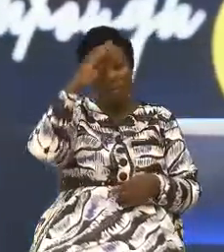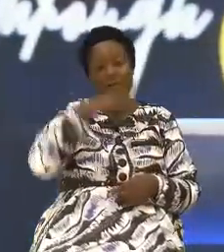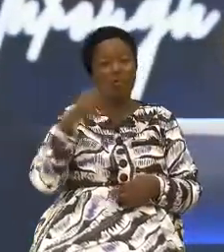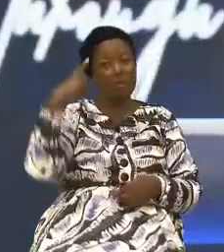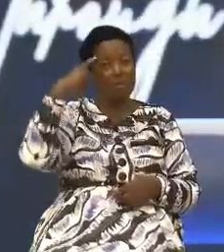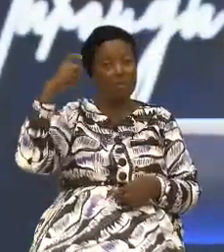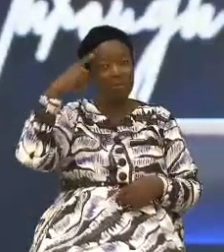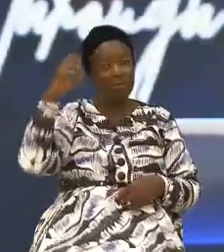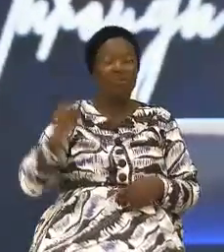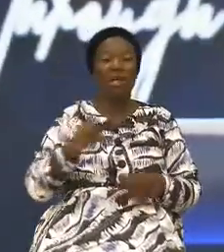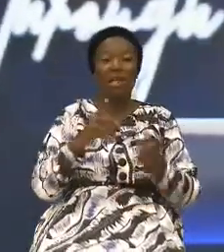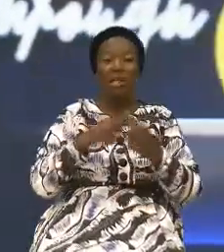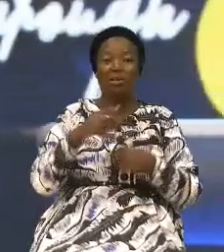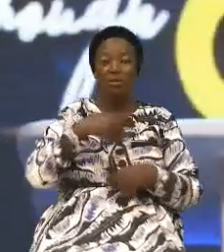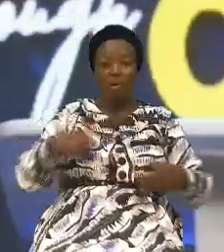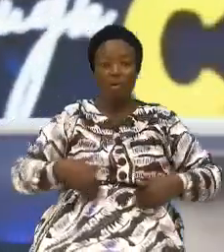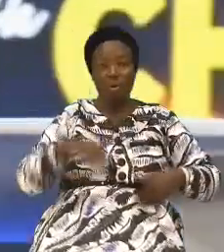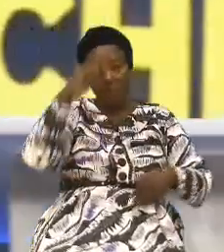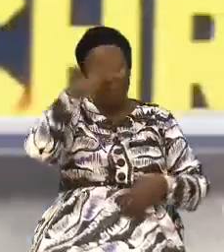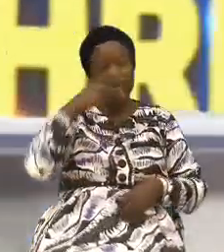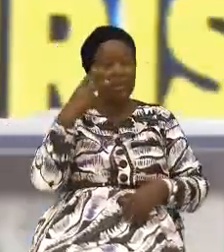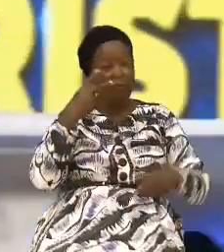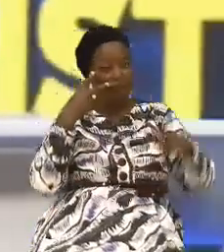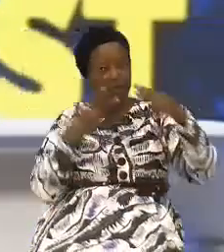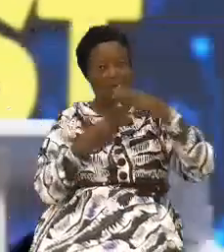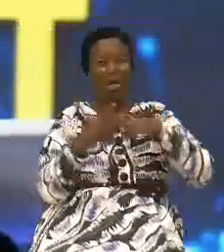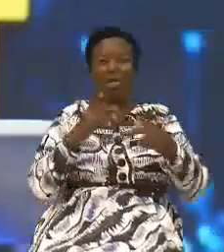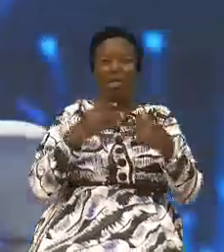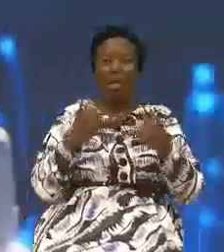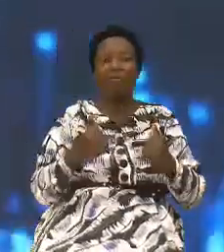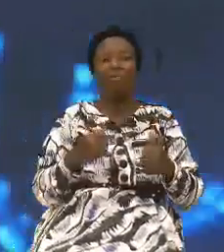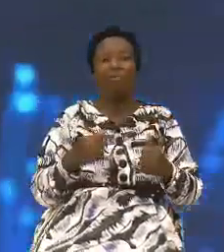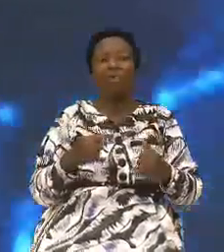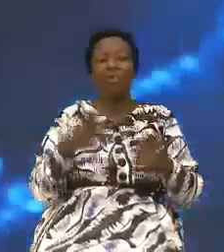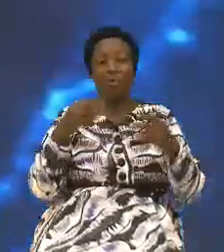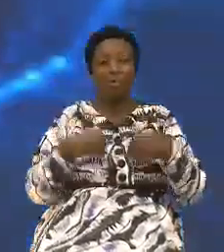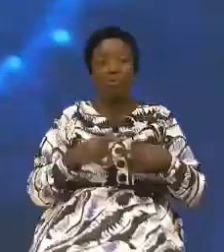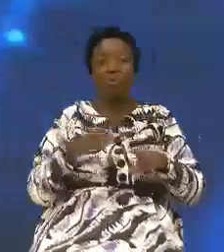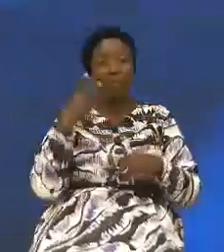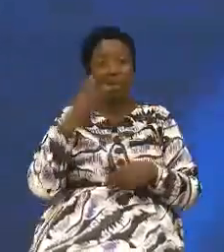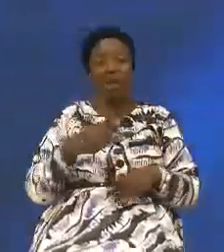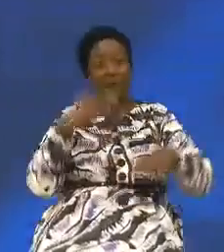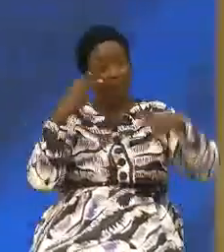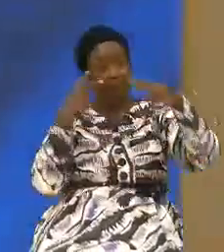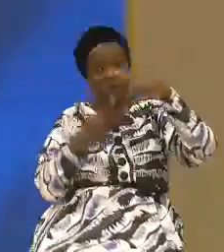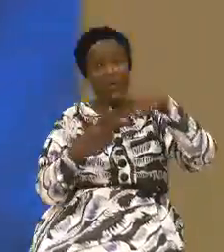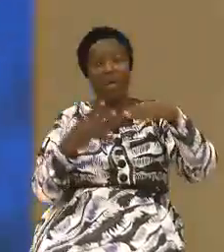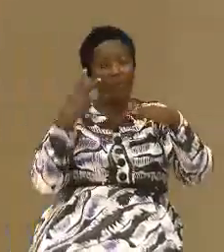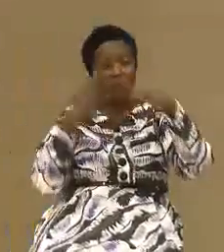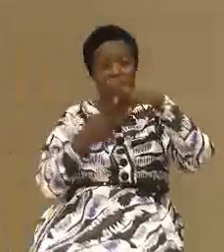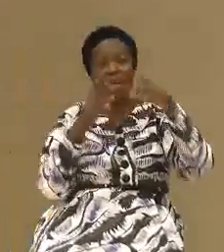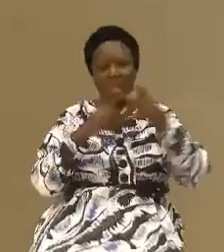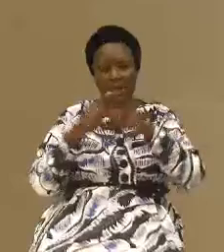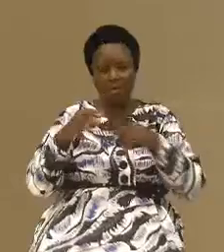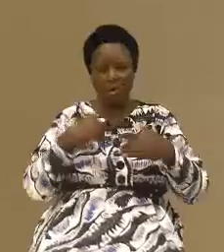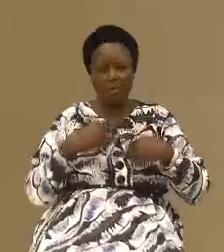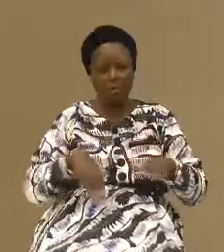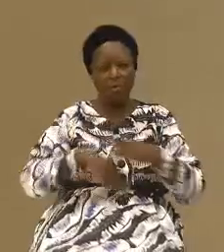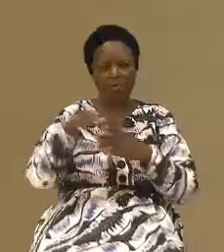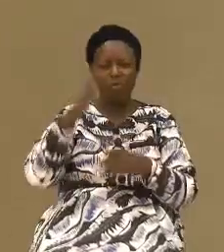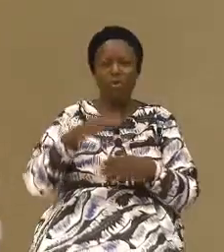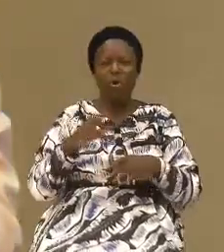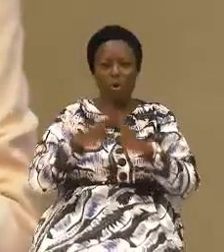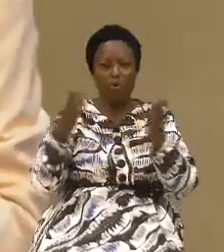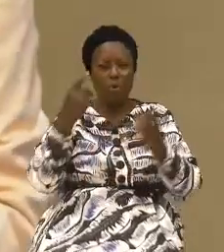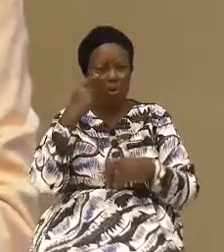see visions. Now, he has to open your eyes before you see those visions. Your eyesight will